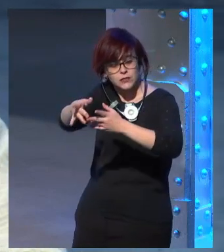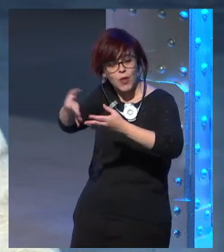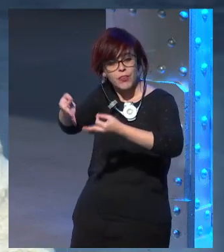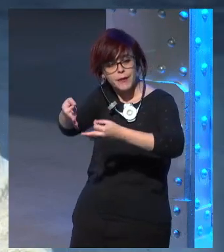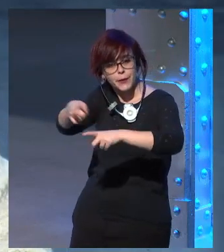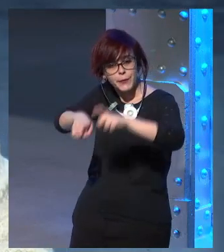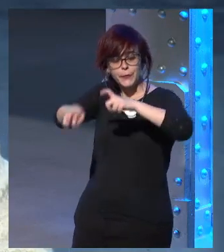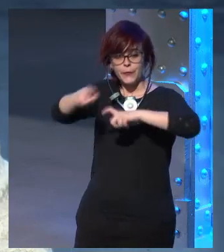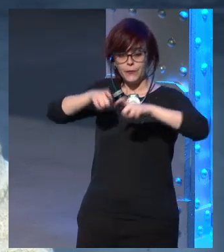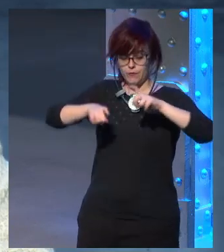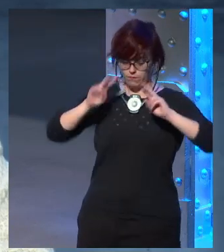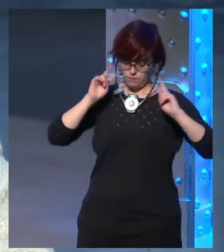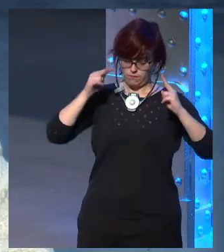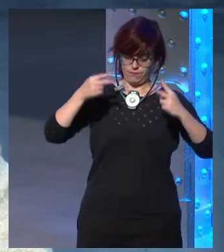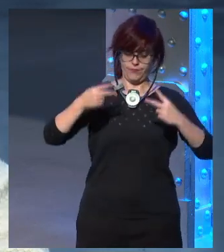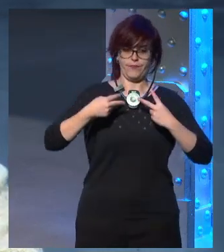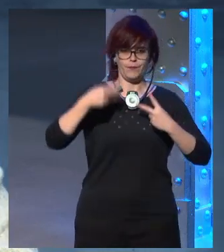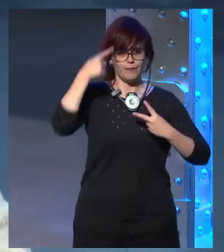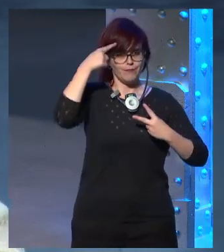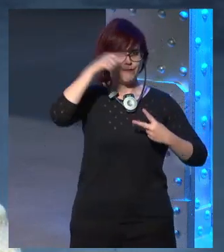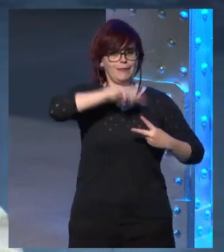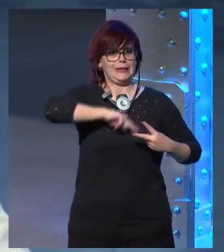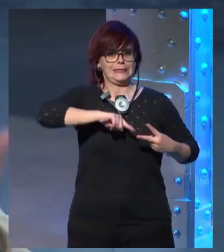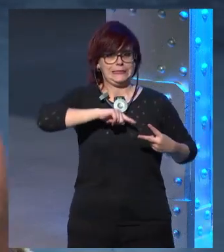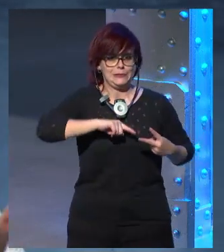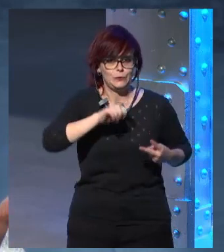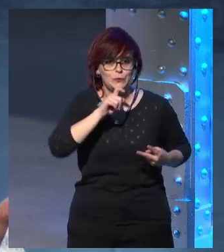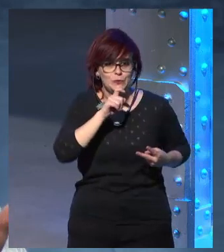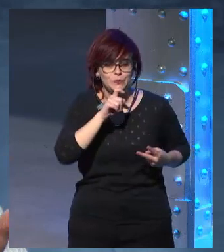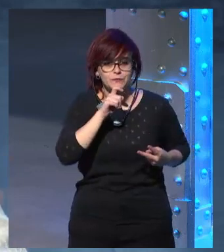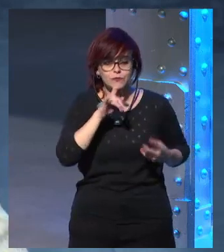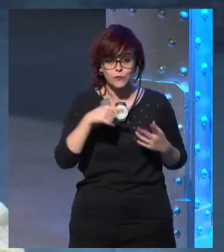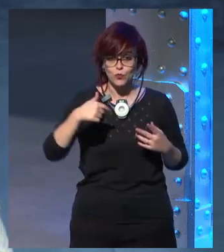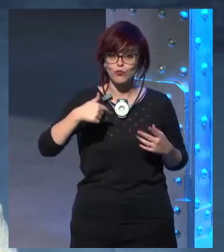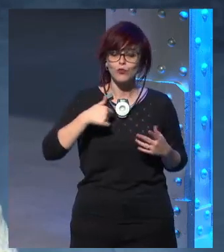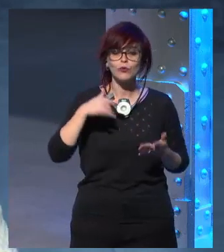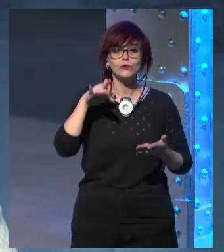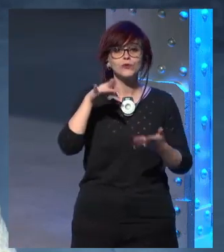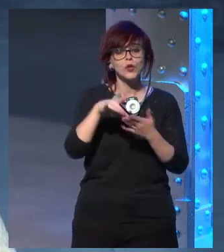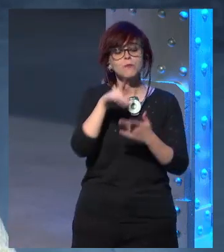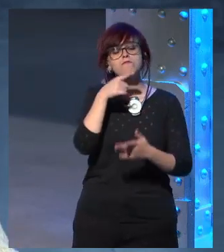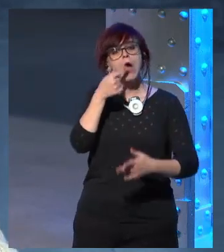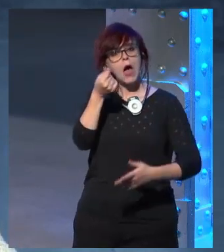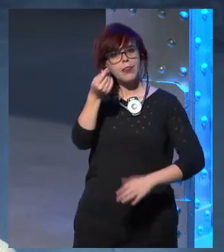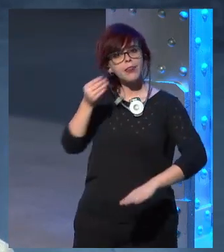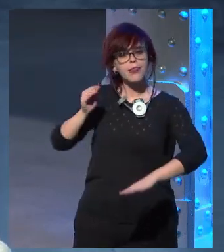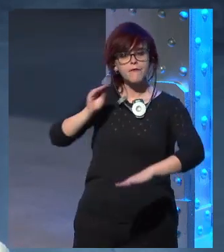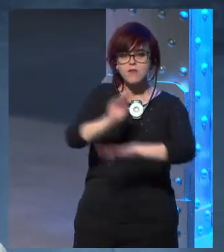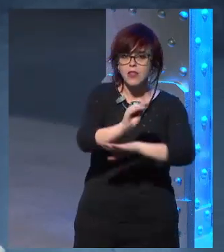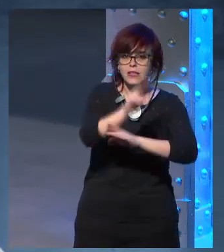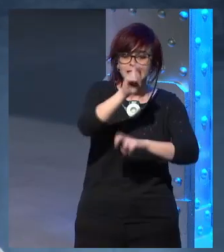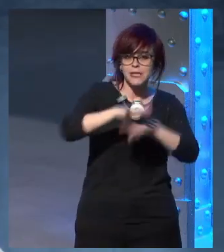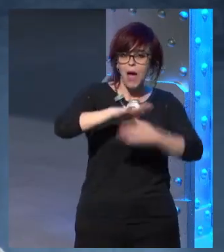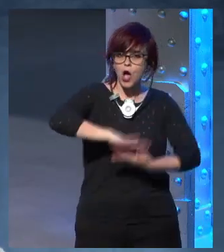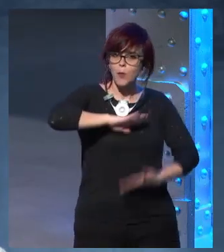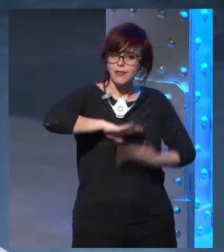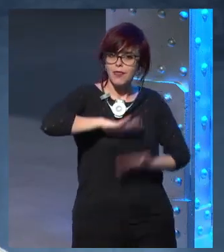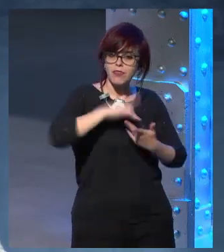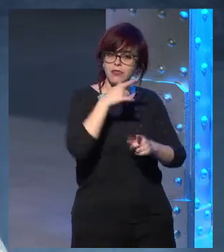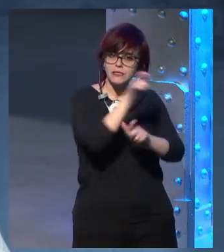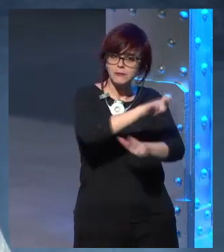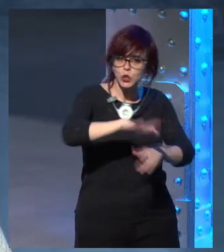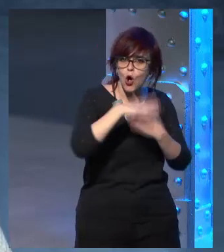I've had the privilege of being able to fund and support very large-scale studies of young people and how they participate in learning and